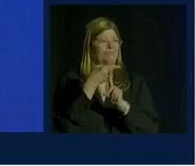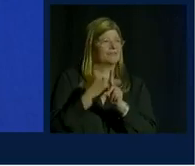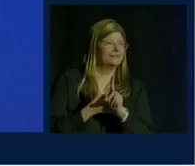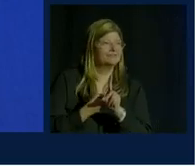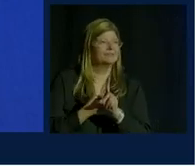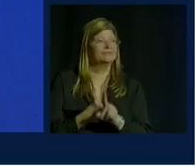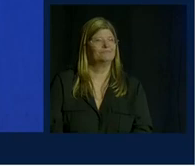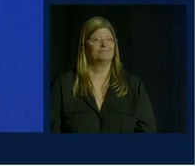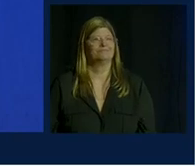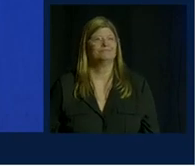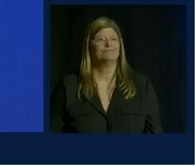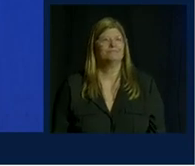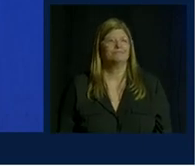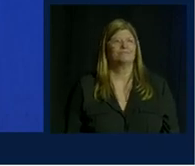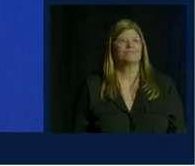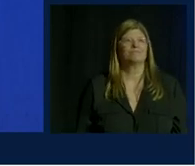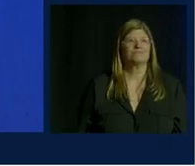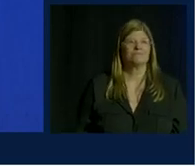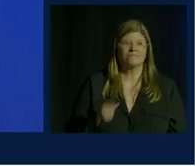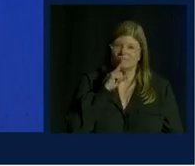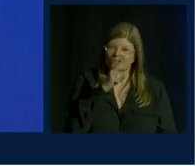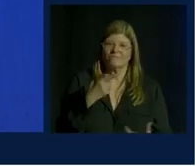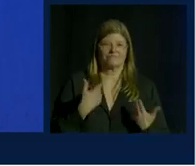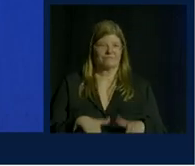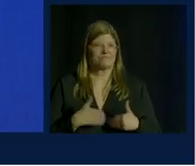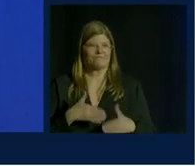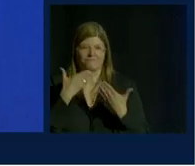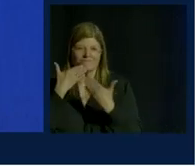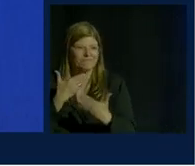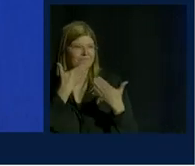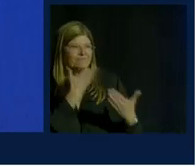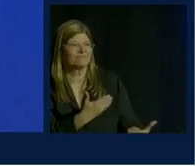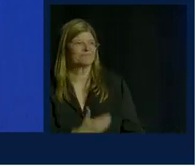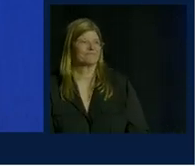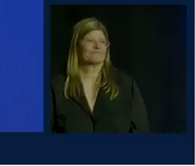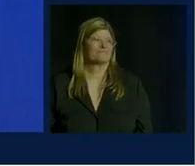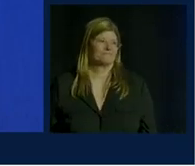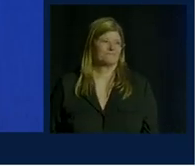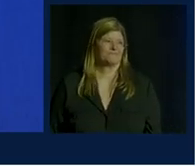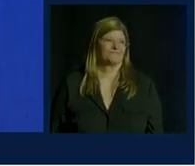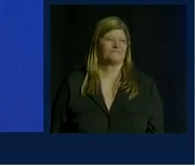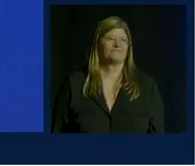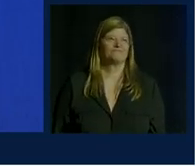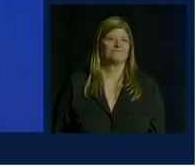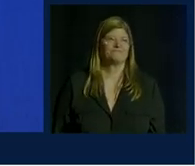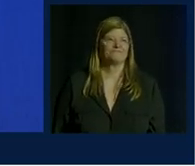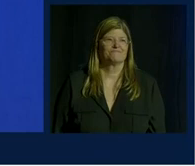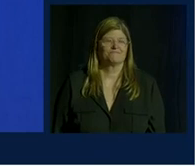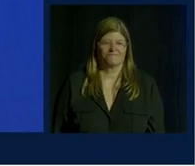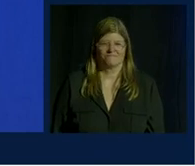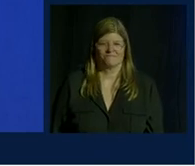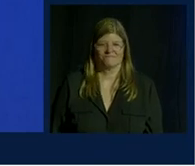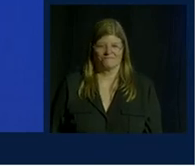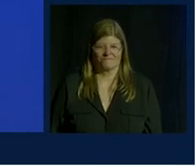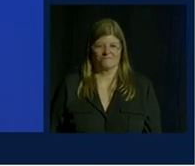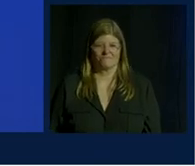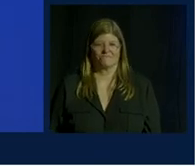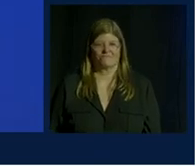Madness. Stay tuned, participate, and be ready for our economic comeback.